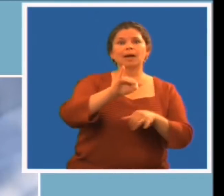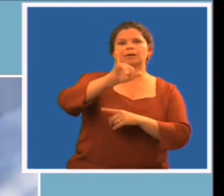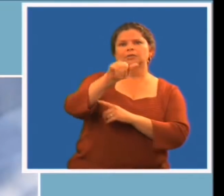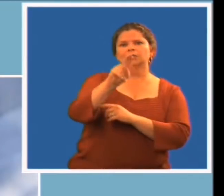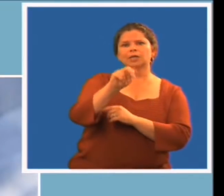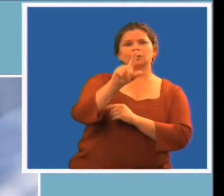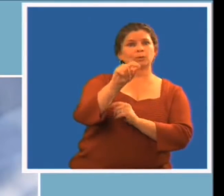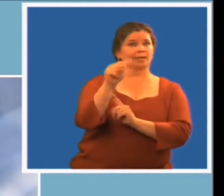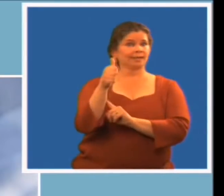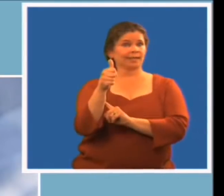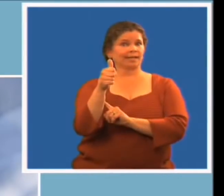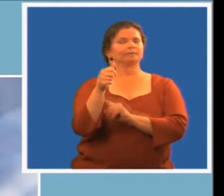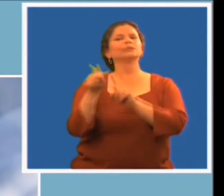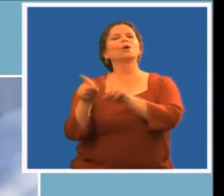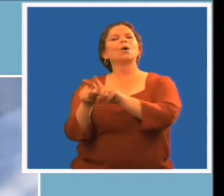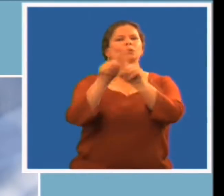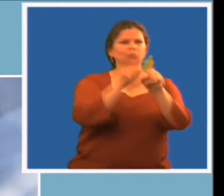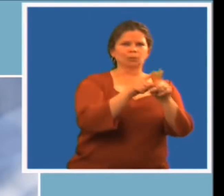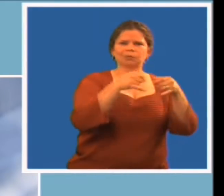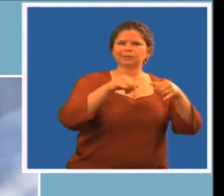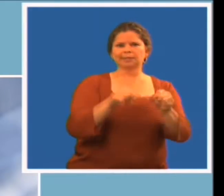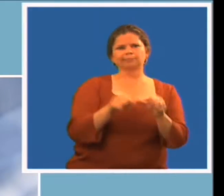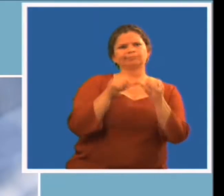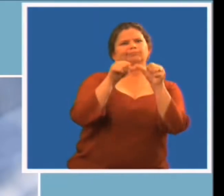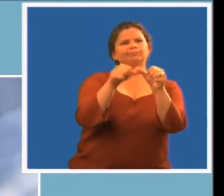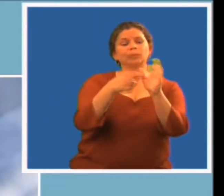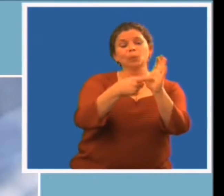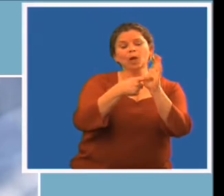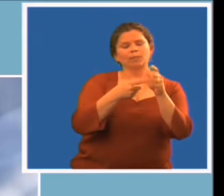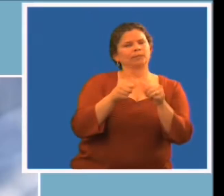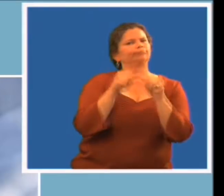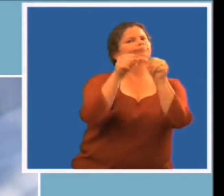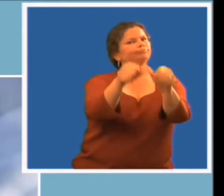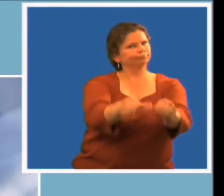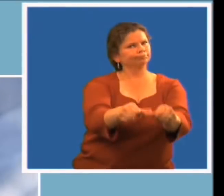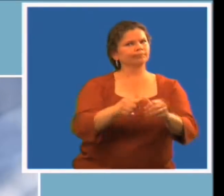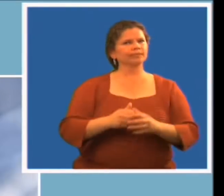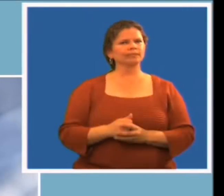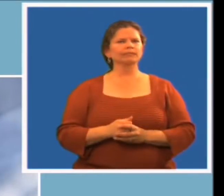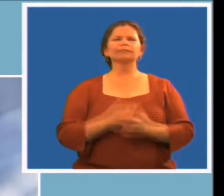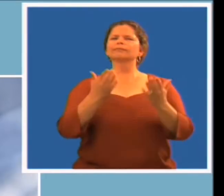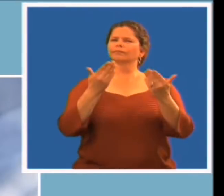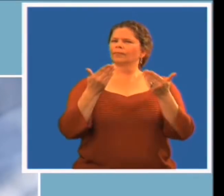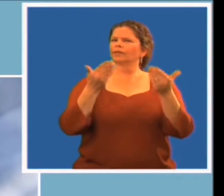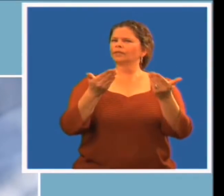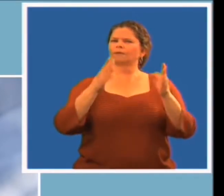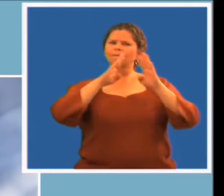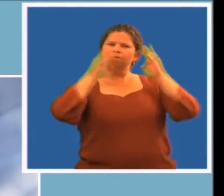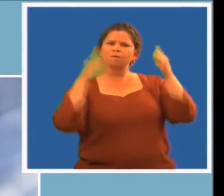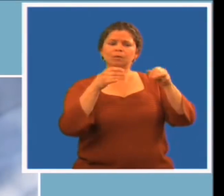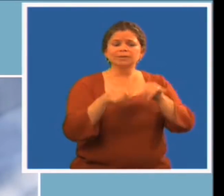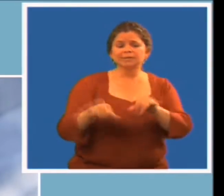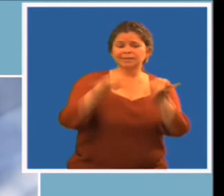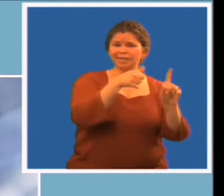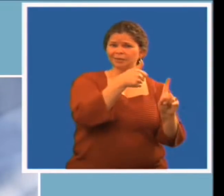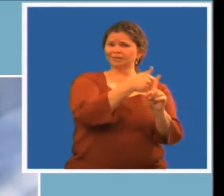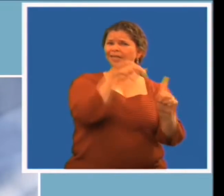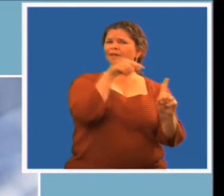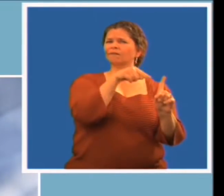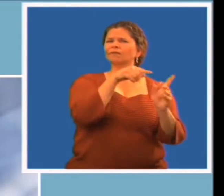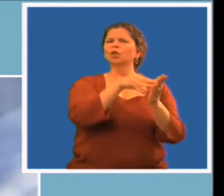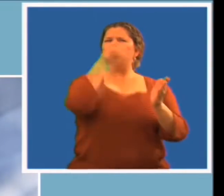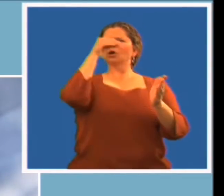boards must fulfill the customer service standard by January 2010, as well as continue to meet